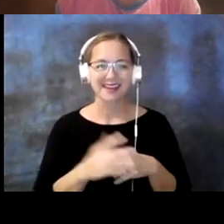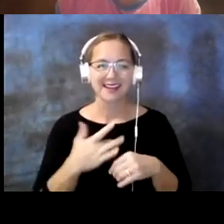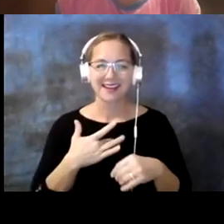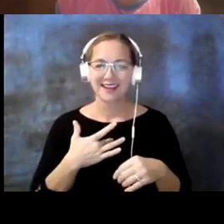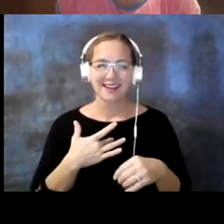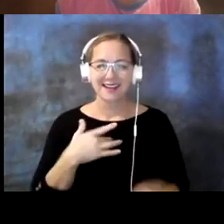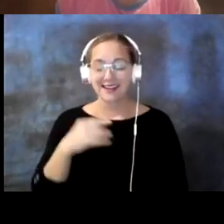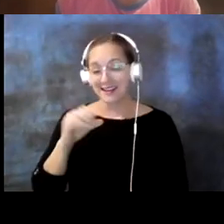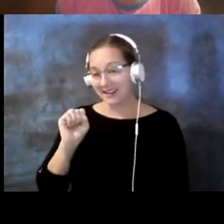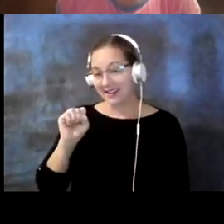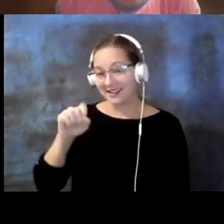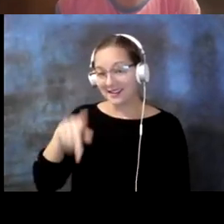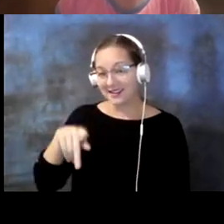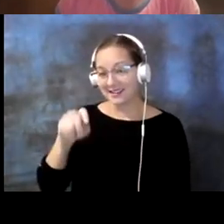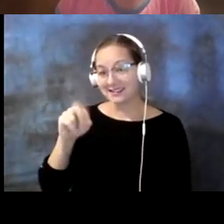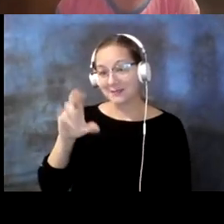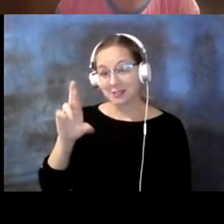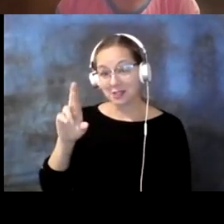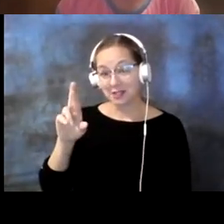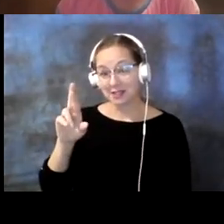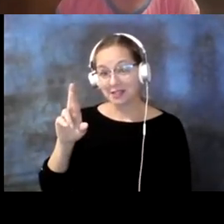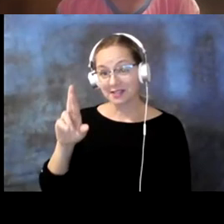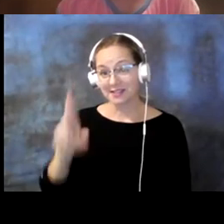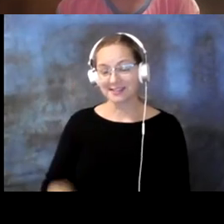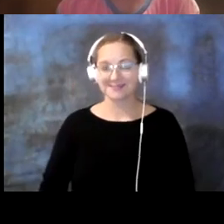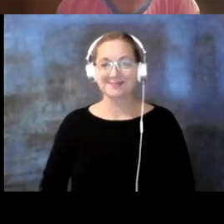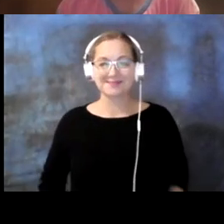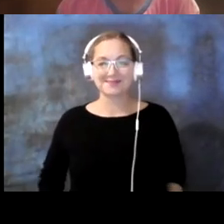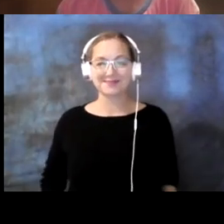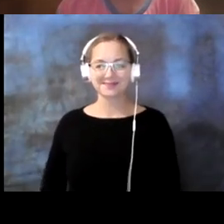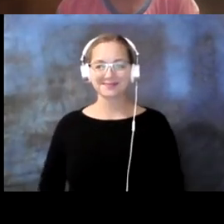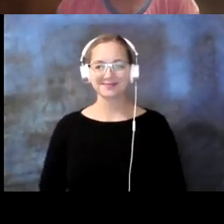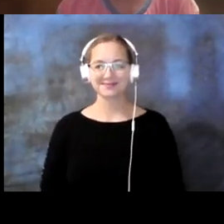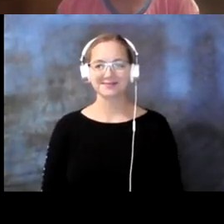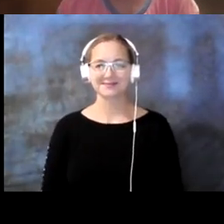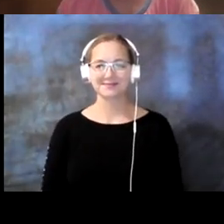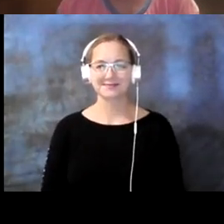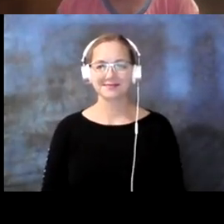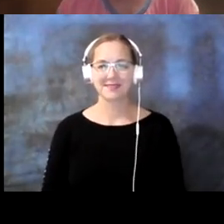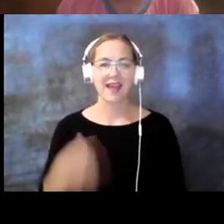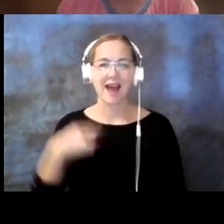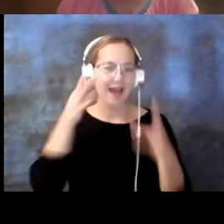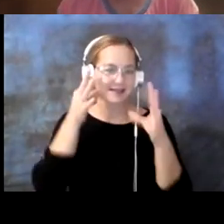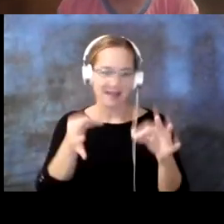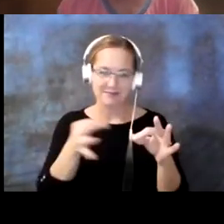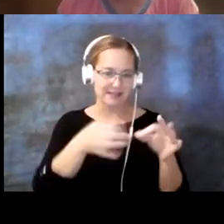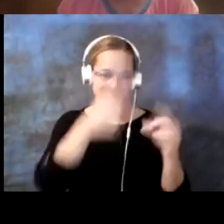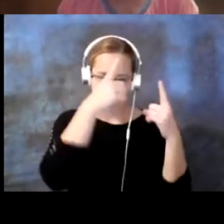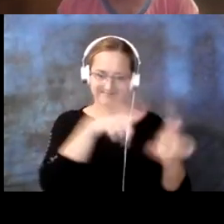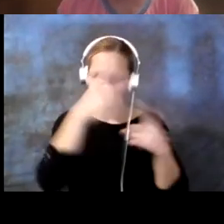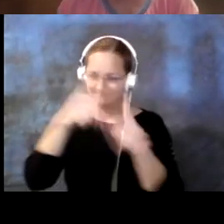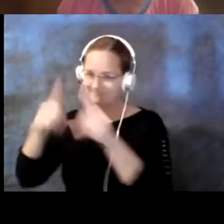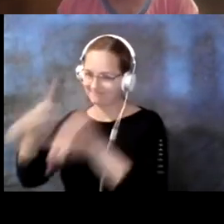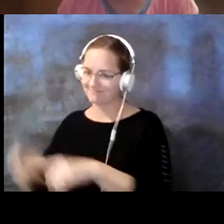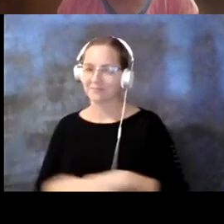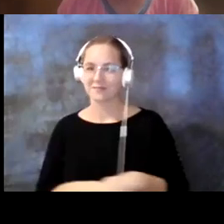Spencer, do you want to answer? Sure. I definitely echo everyone else's sentiments. I think the other thing